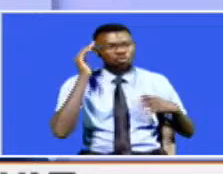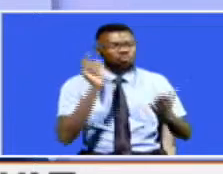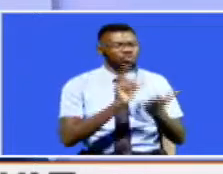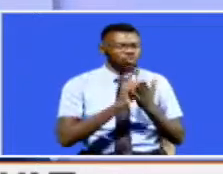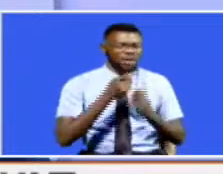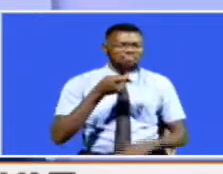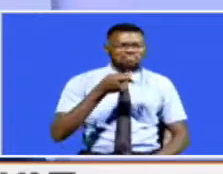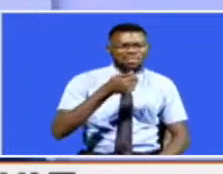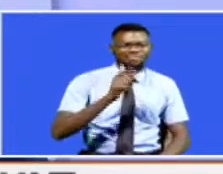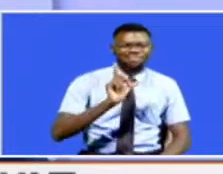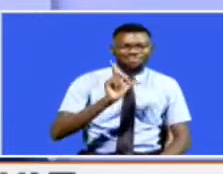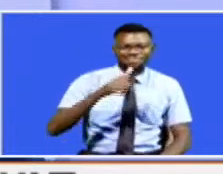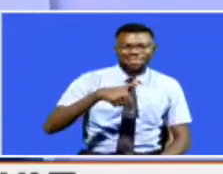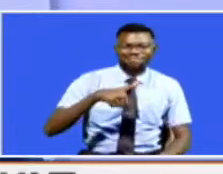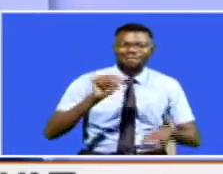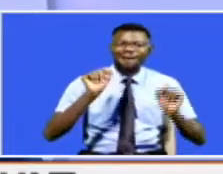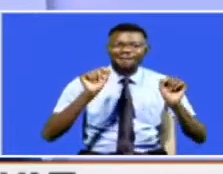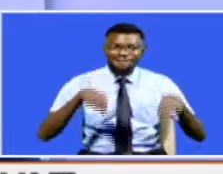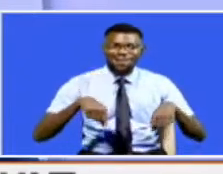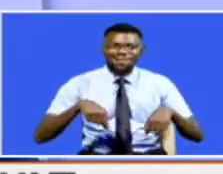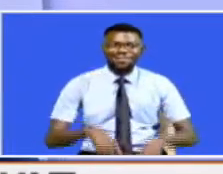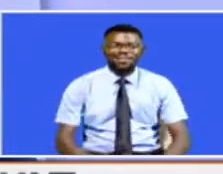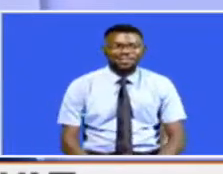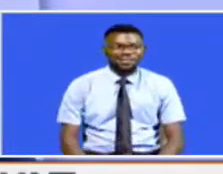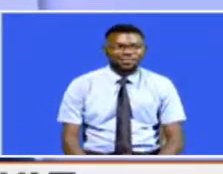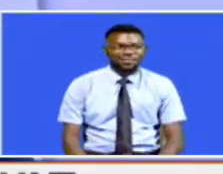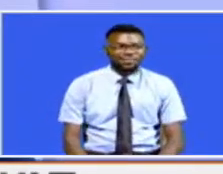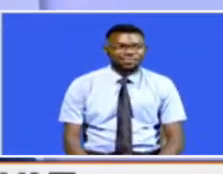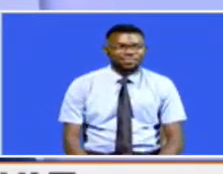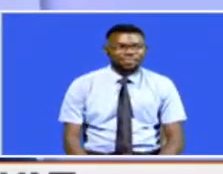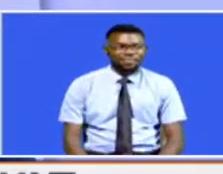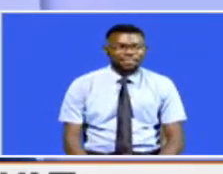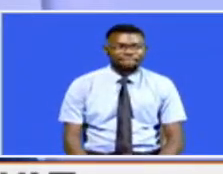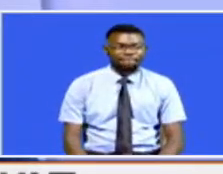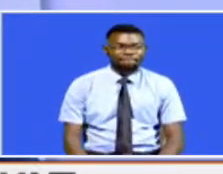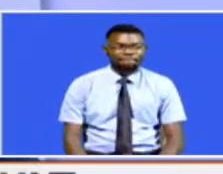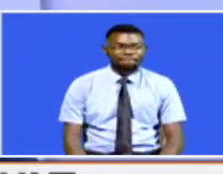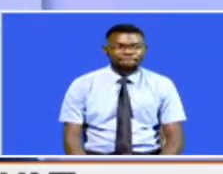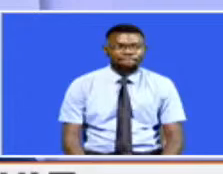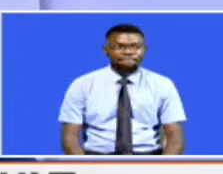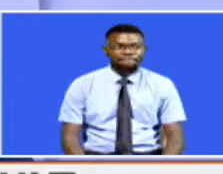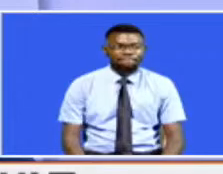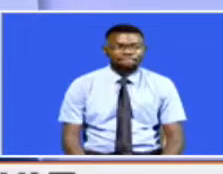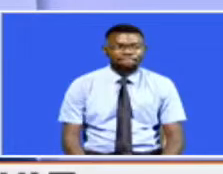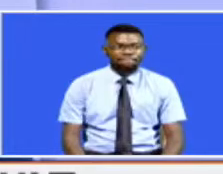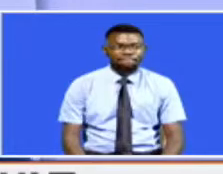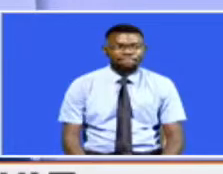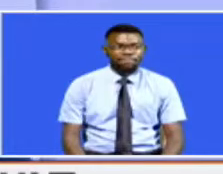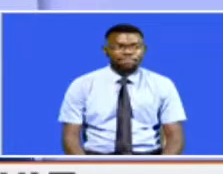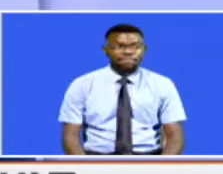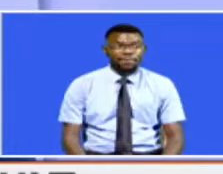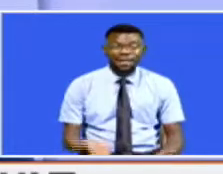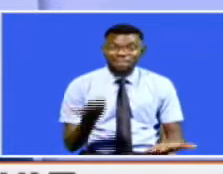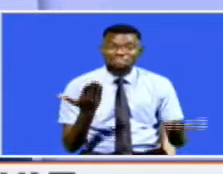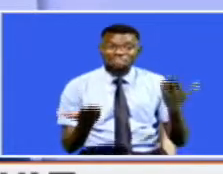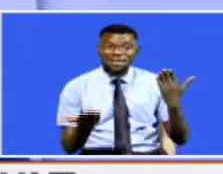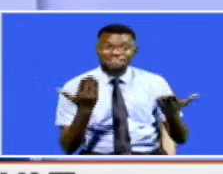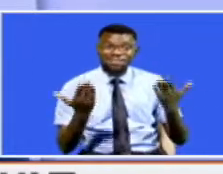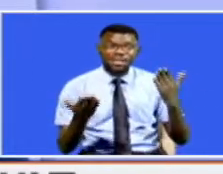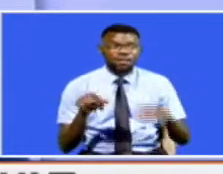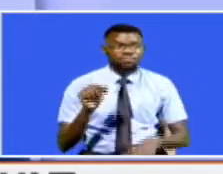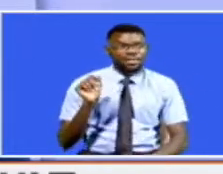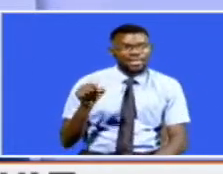important. We are the most affordable because we use bank rates. So we may be as low